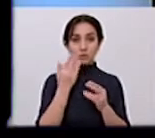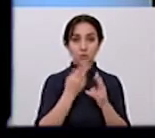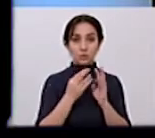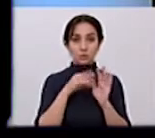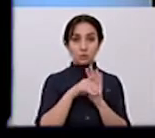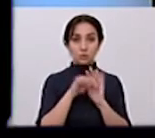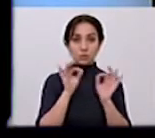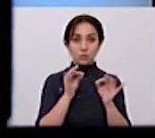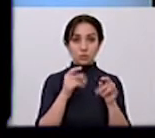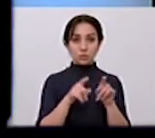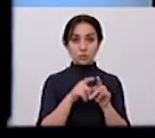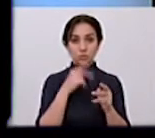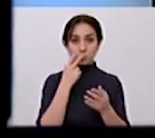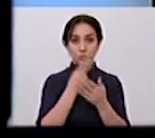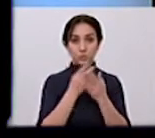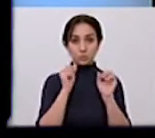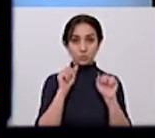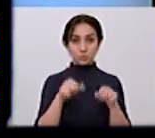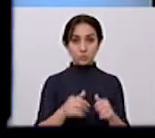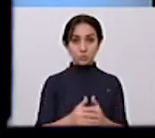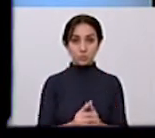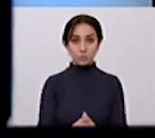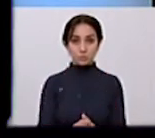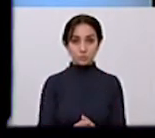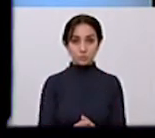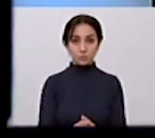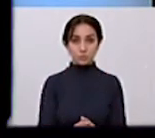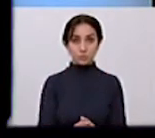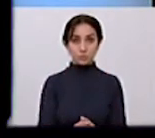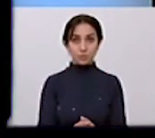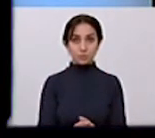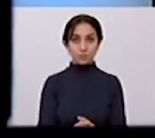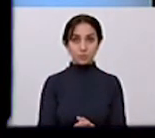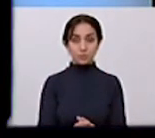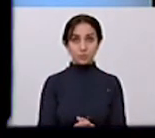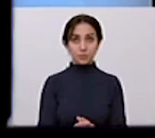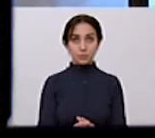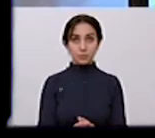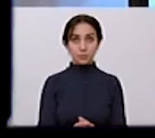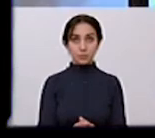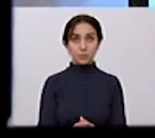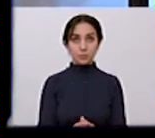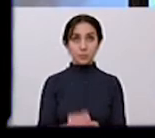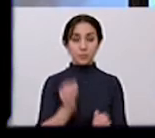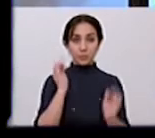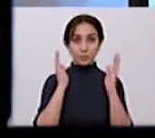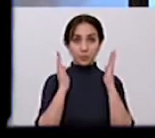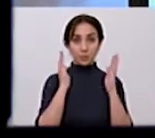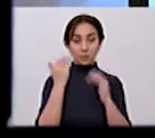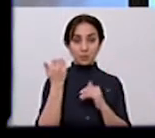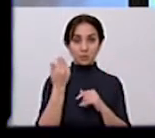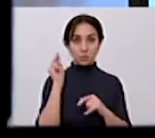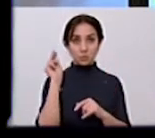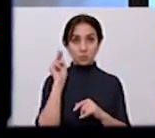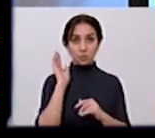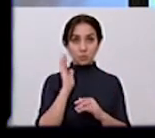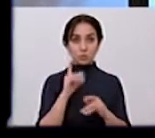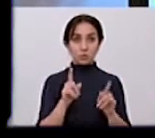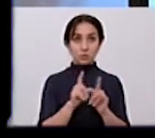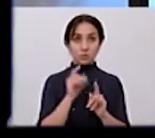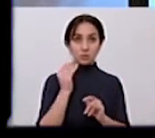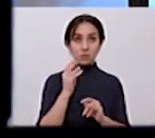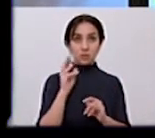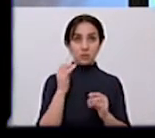ulushiga to'g'ri kelishini biz aziz o'quvchilar ko'rishimiz mumkin ekan. Shuning bilan birgalikda biz Malayziyani o'rganadigan bo'lsak, albatta